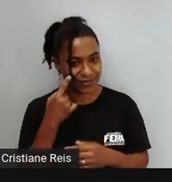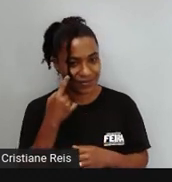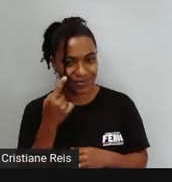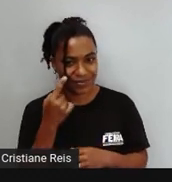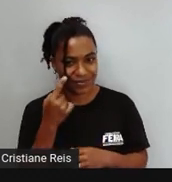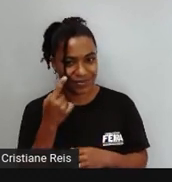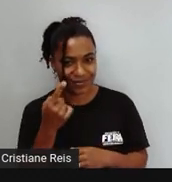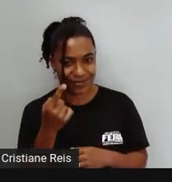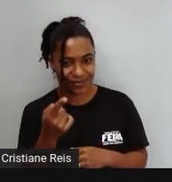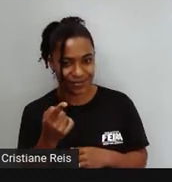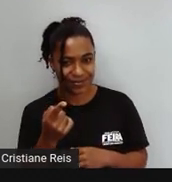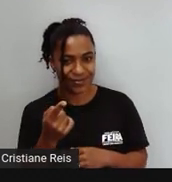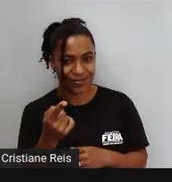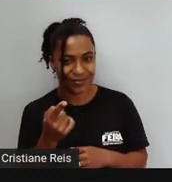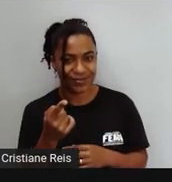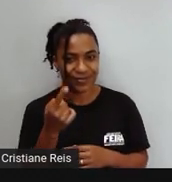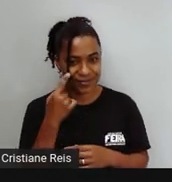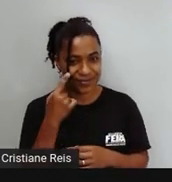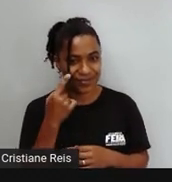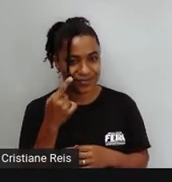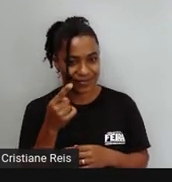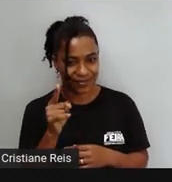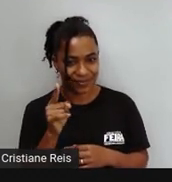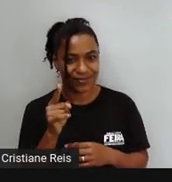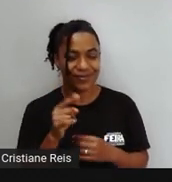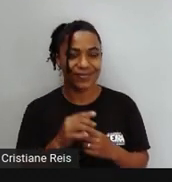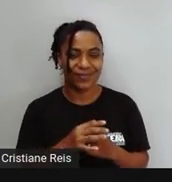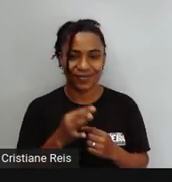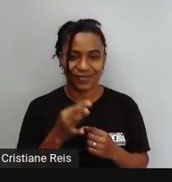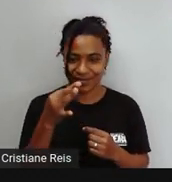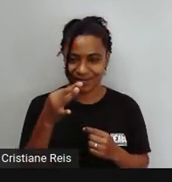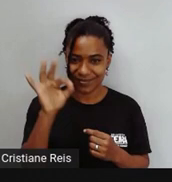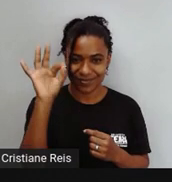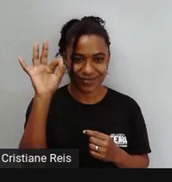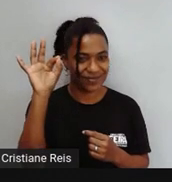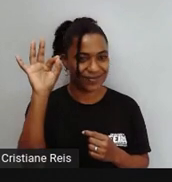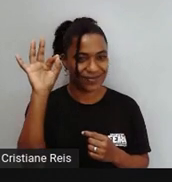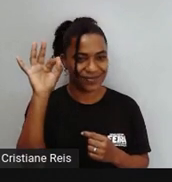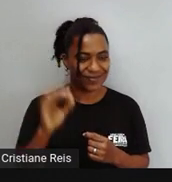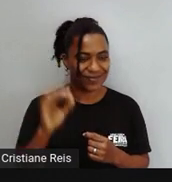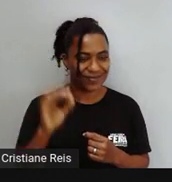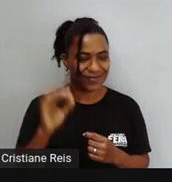times 3 is 15. Okay,